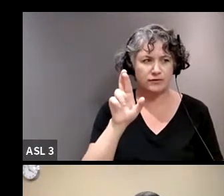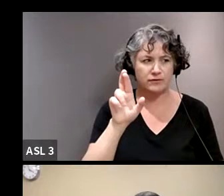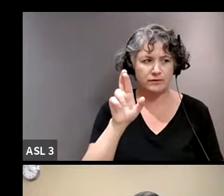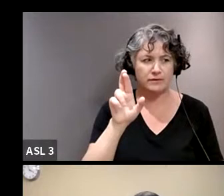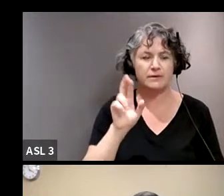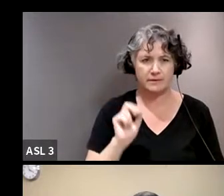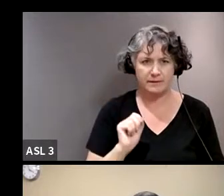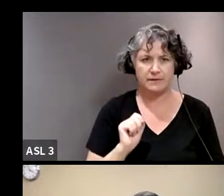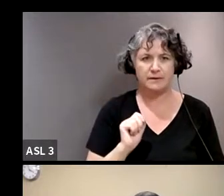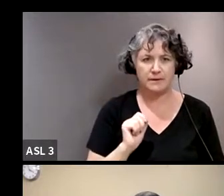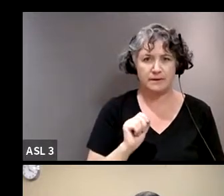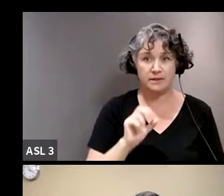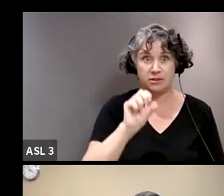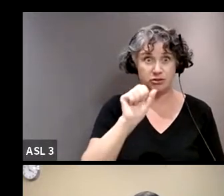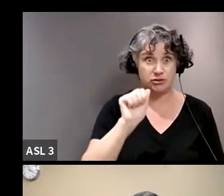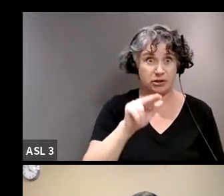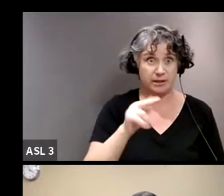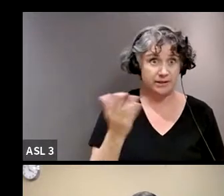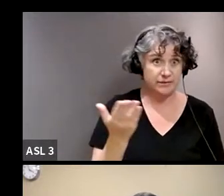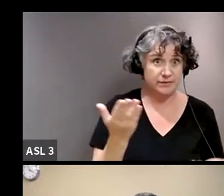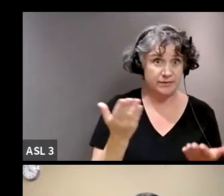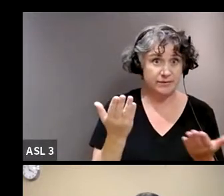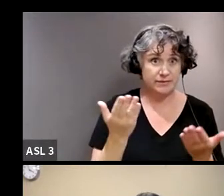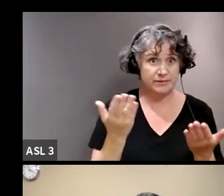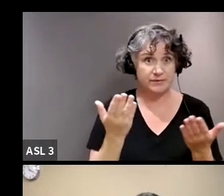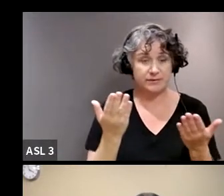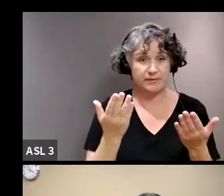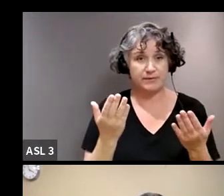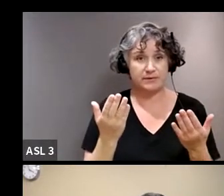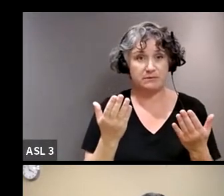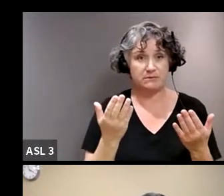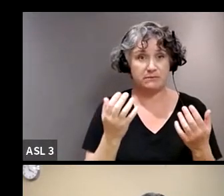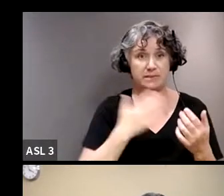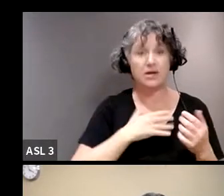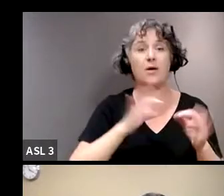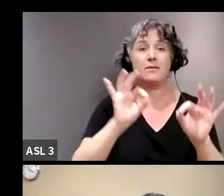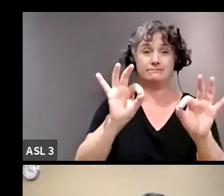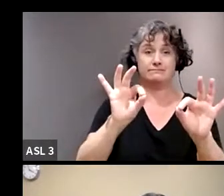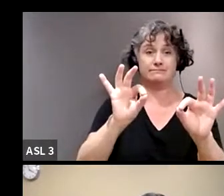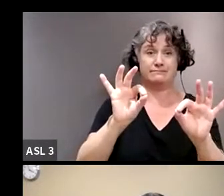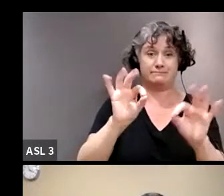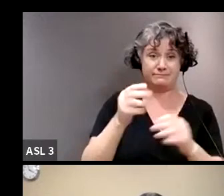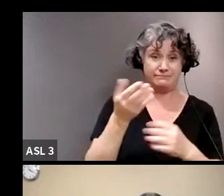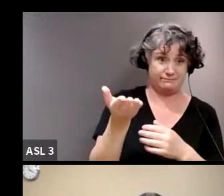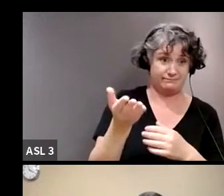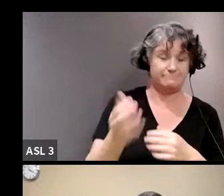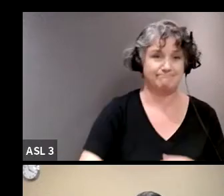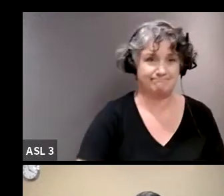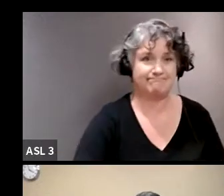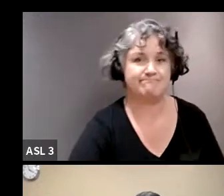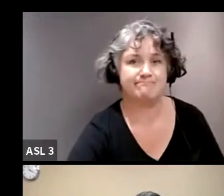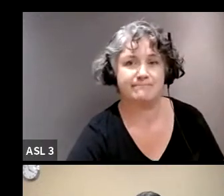if sean is present if he can there let's see sean